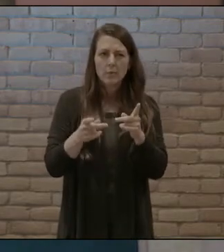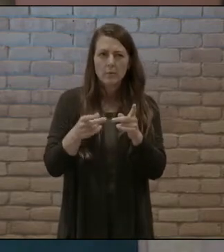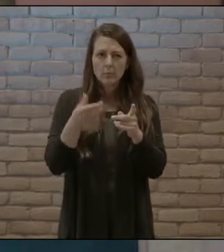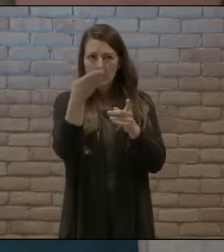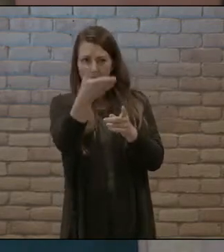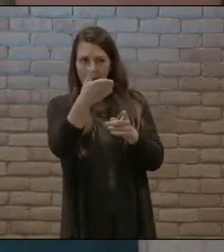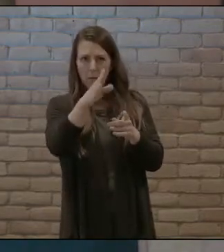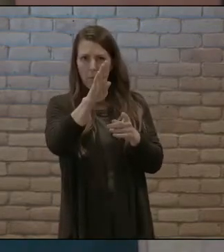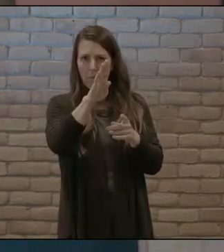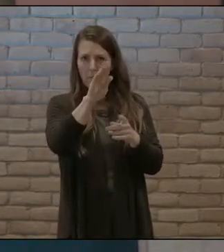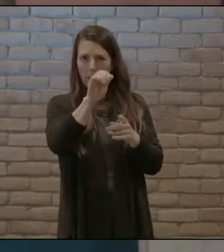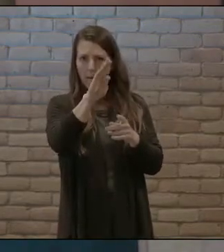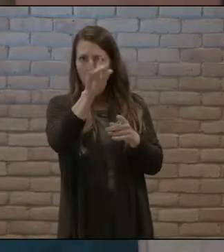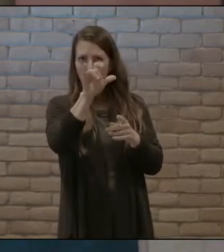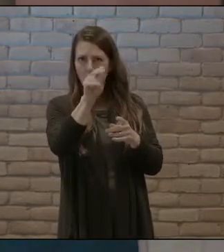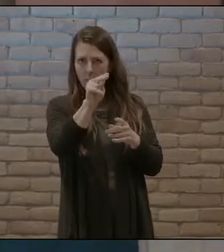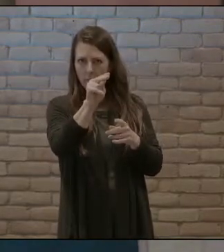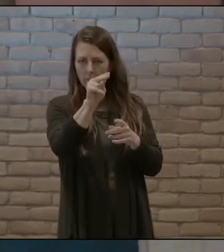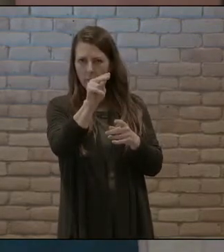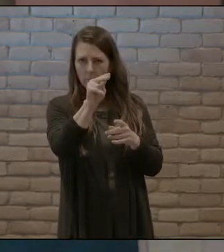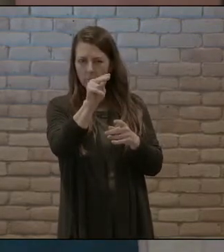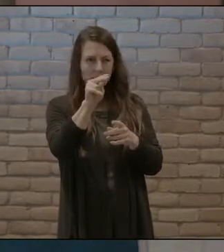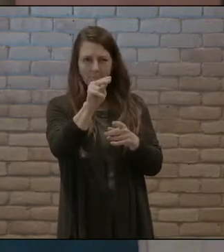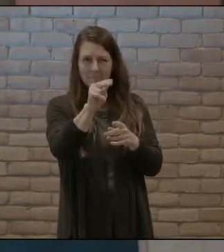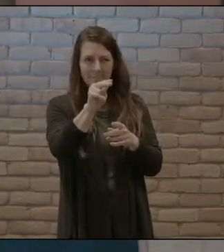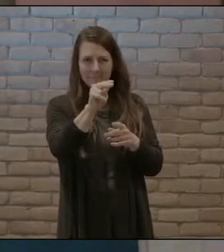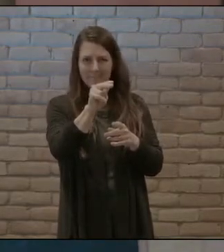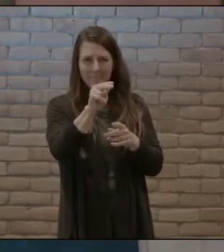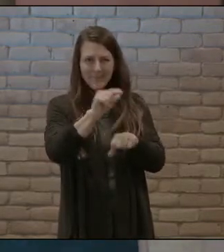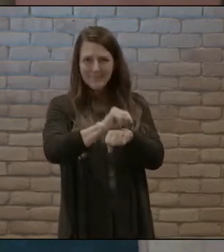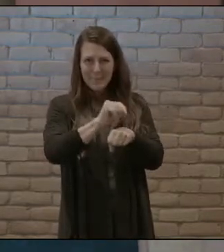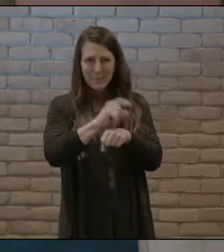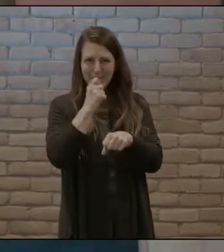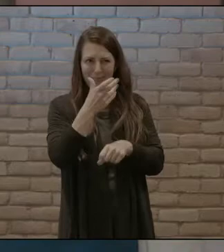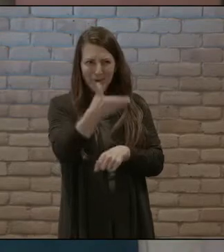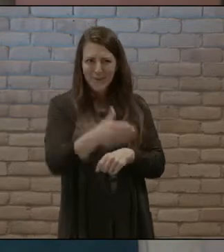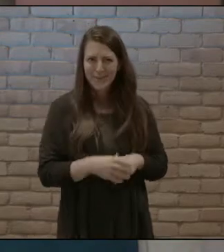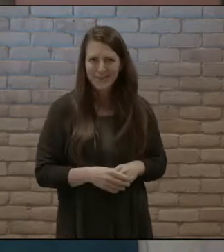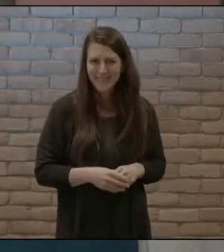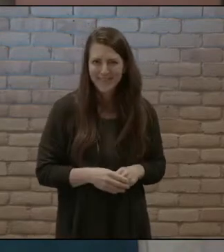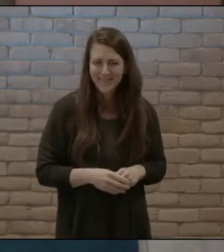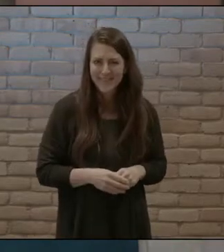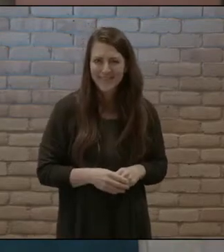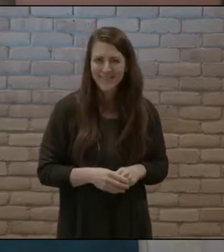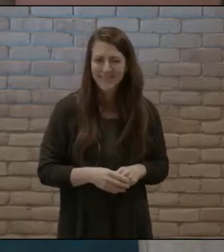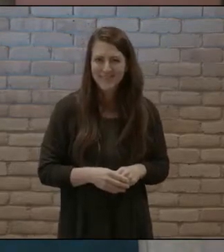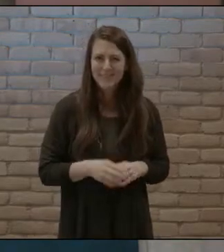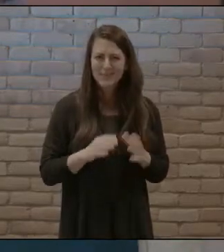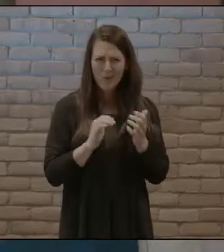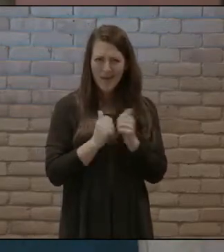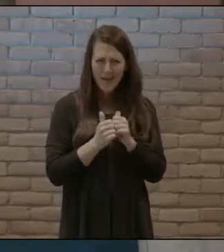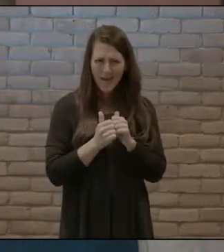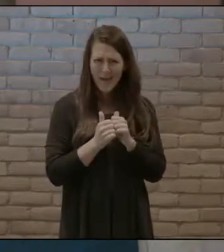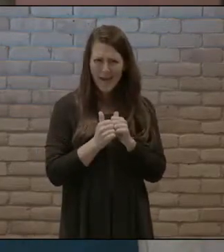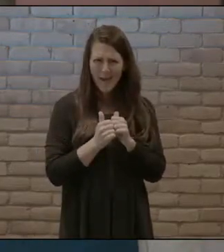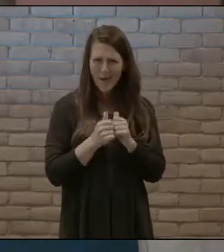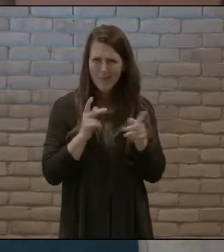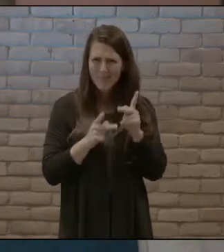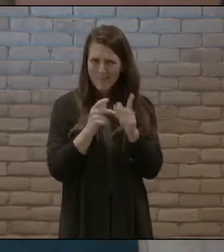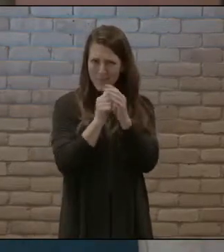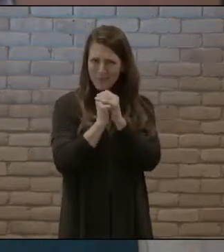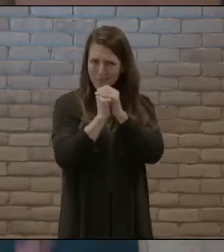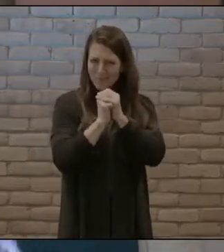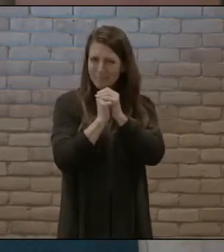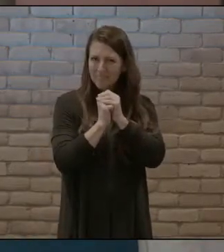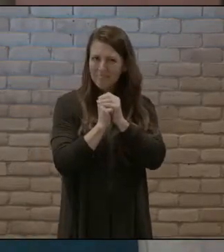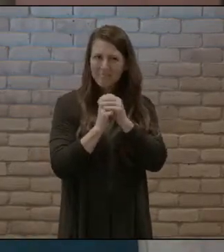Babylon. And guess what's not in Babylon? The temple. So how are they going to worship?